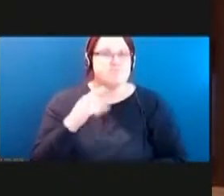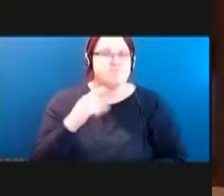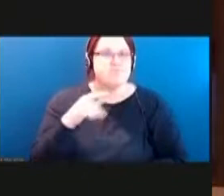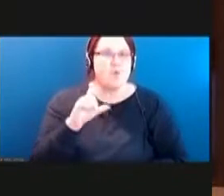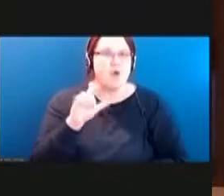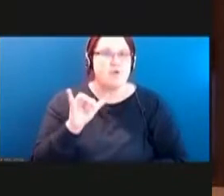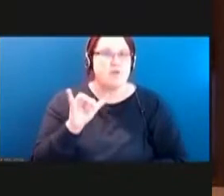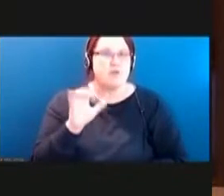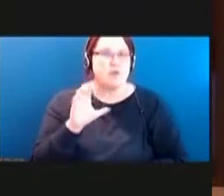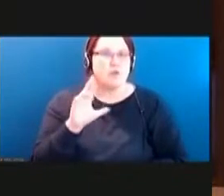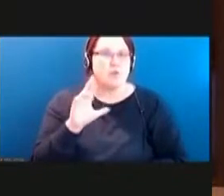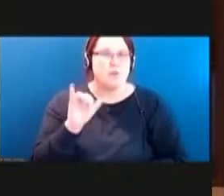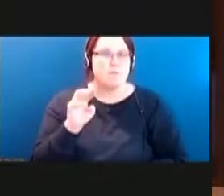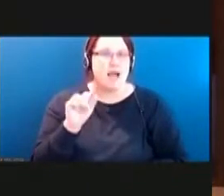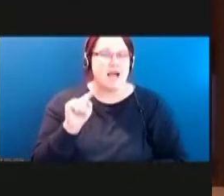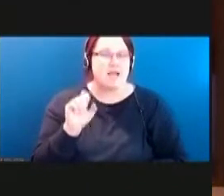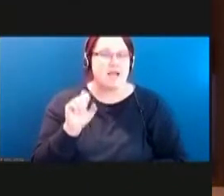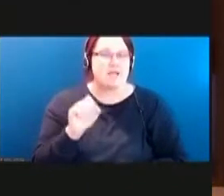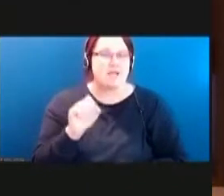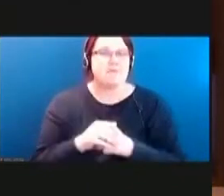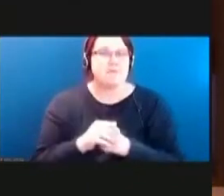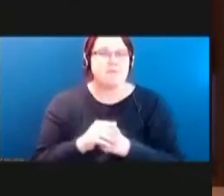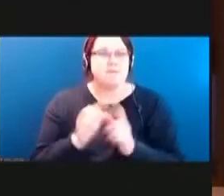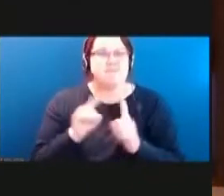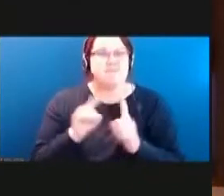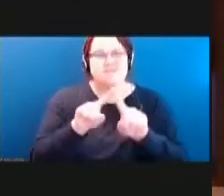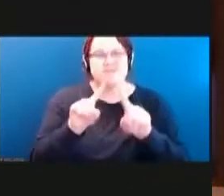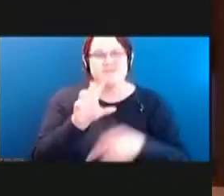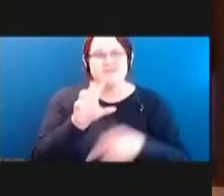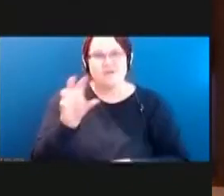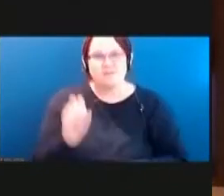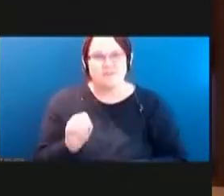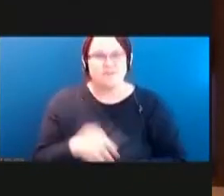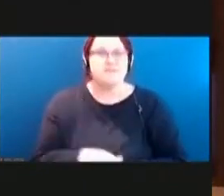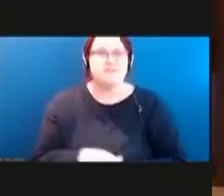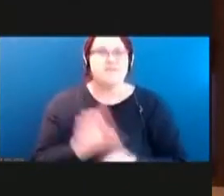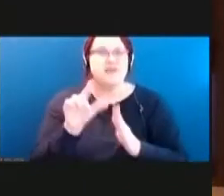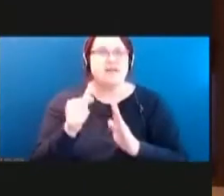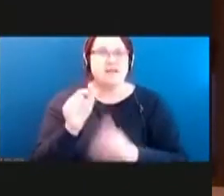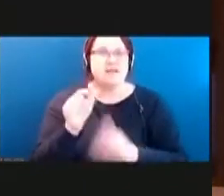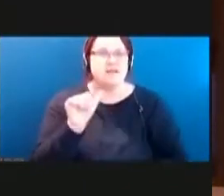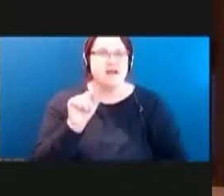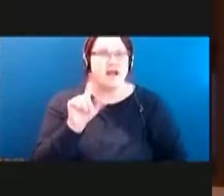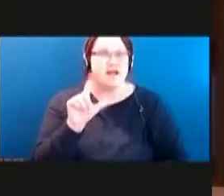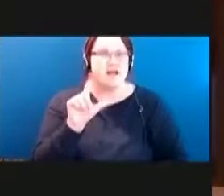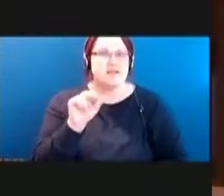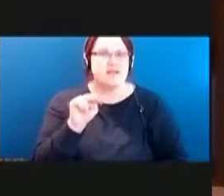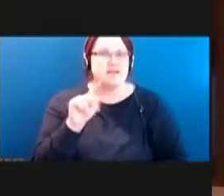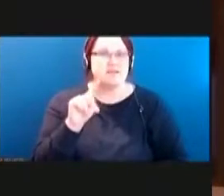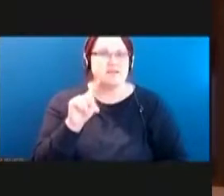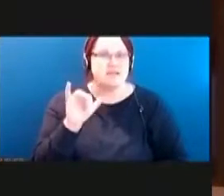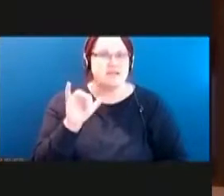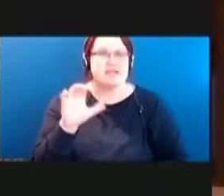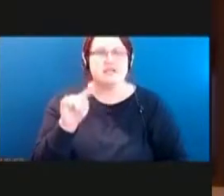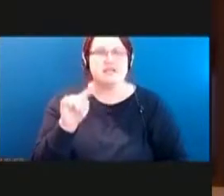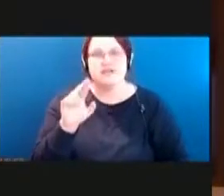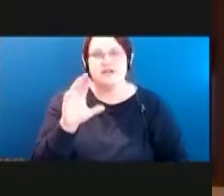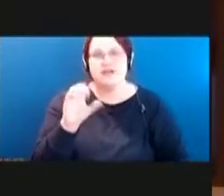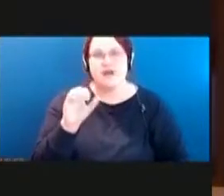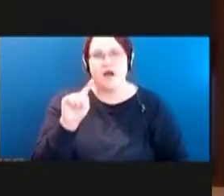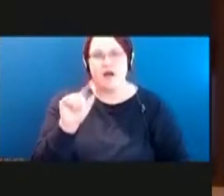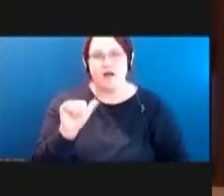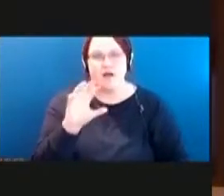Perth Amboy Terracotta Company and later the Atlantic Terracotta Company. Behind